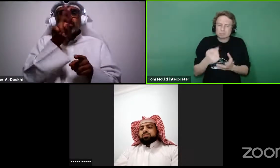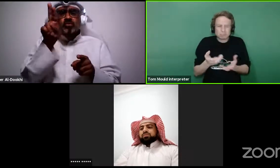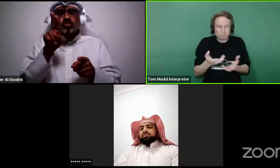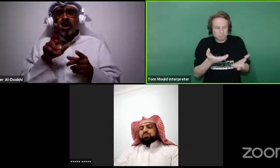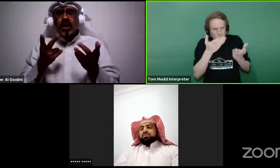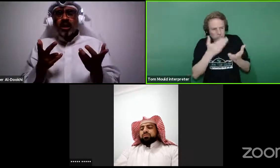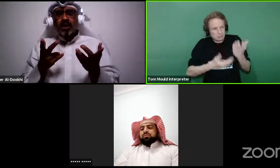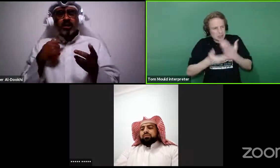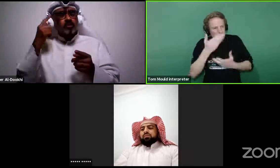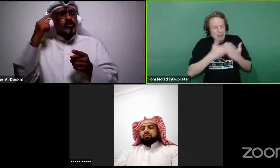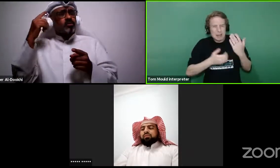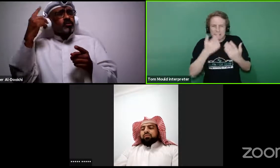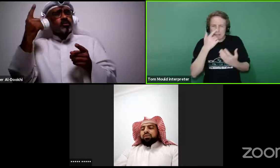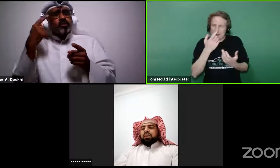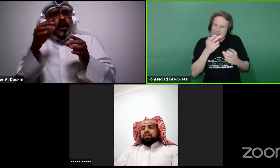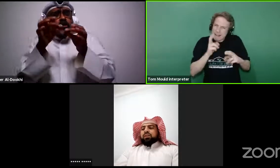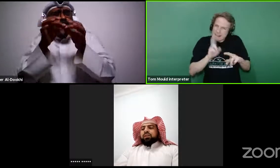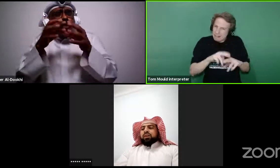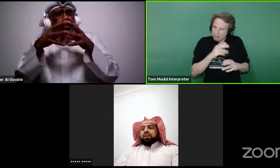you can interpret dreams.